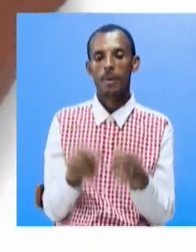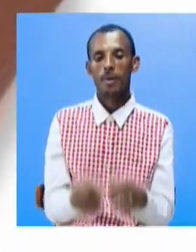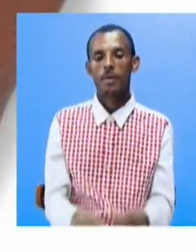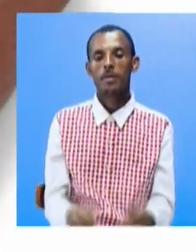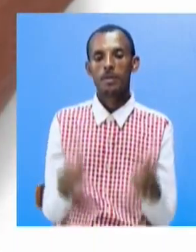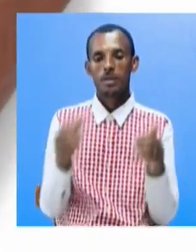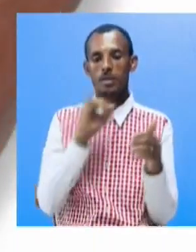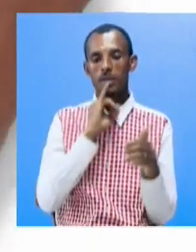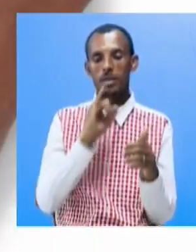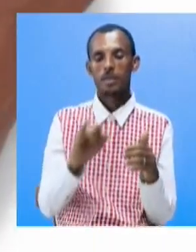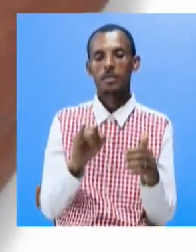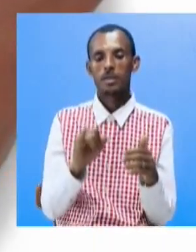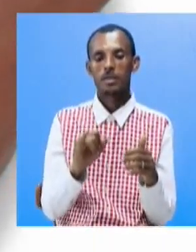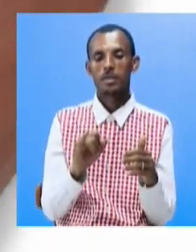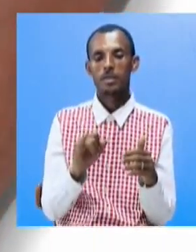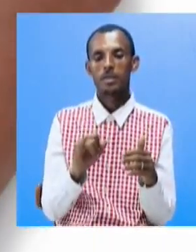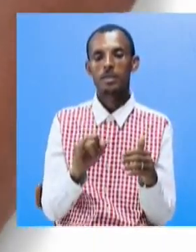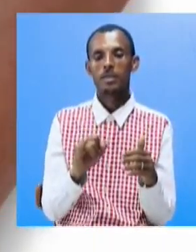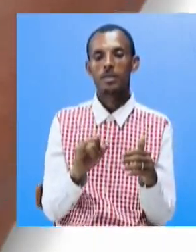is